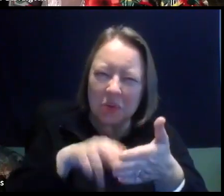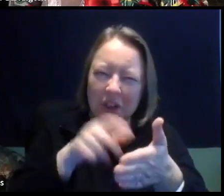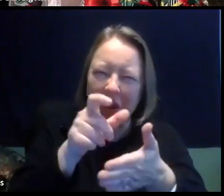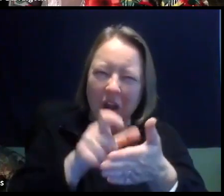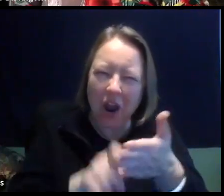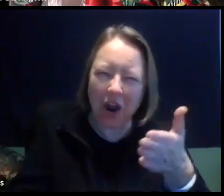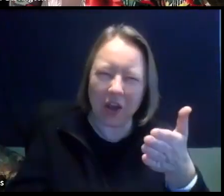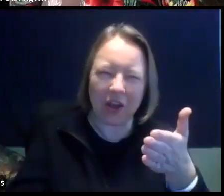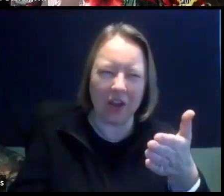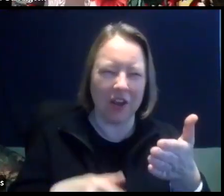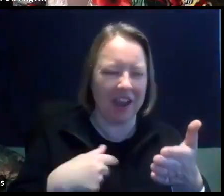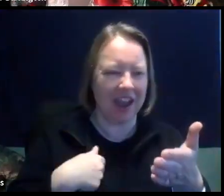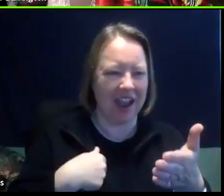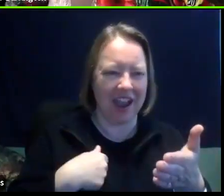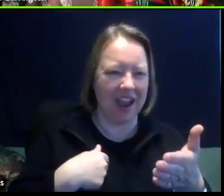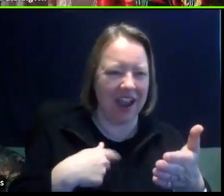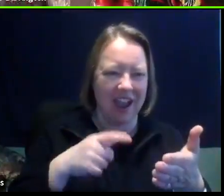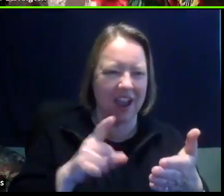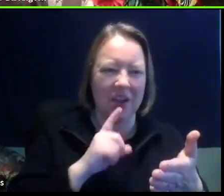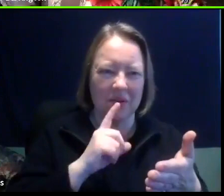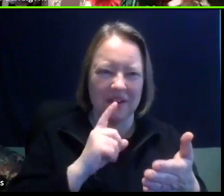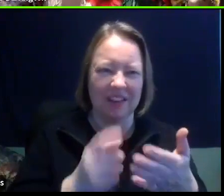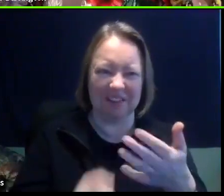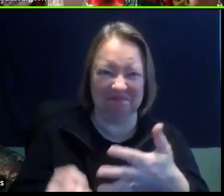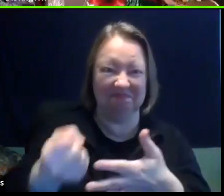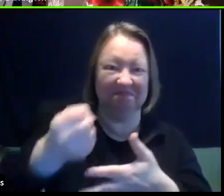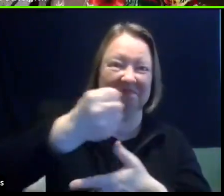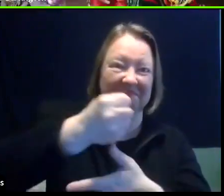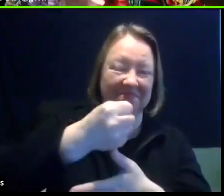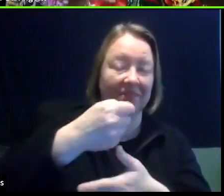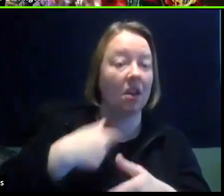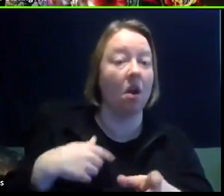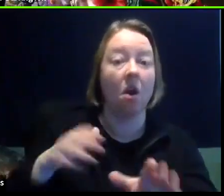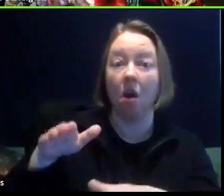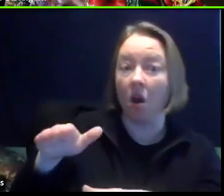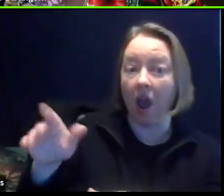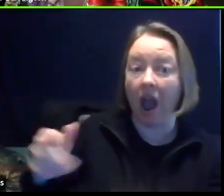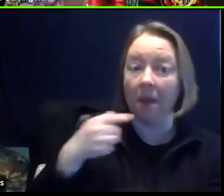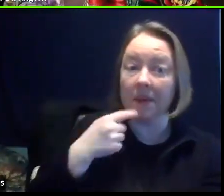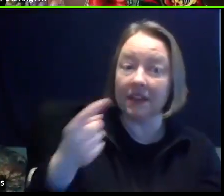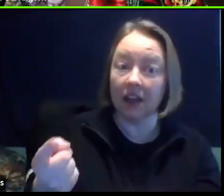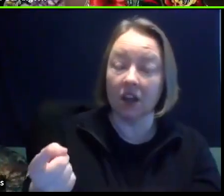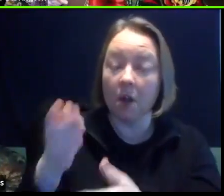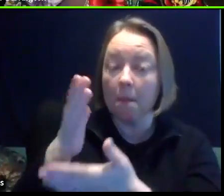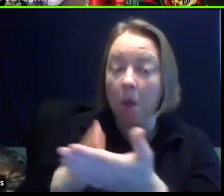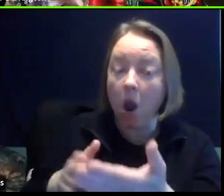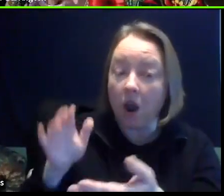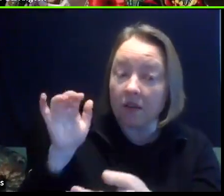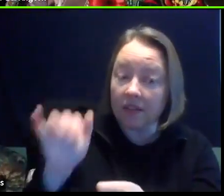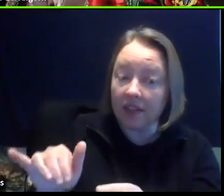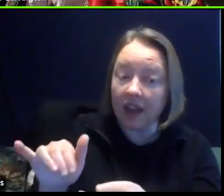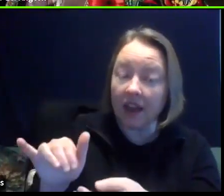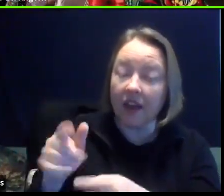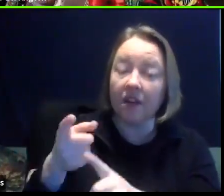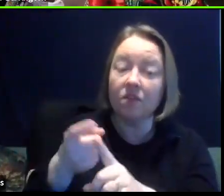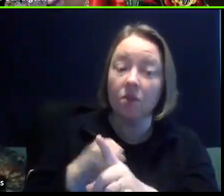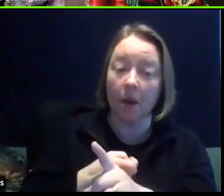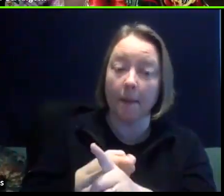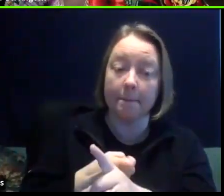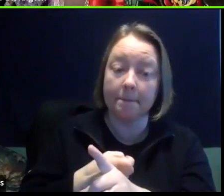thought of this, but I put them right up there. You know what? I'm going to tell you, part of that came out